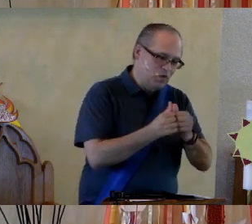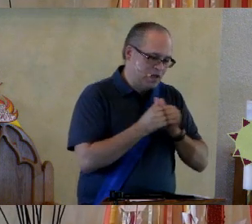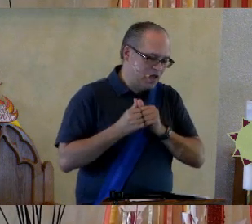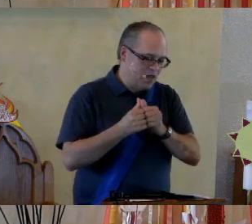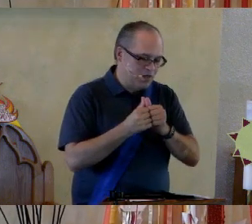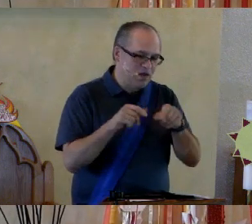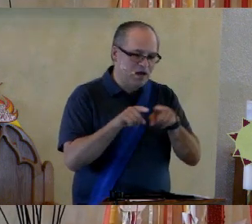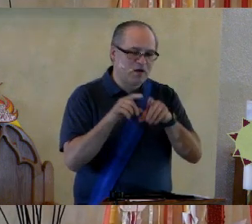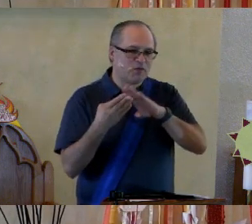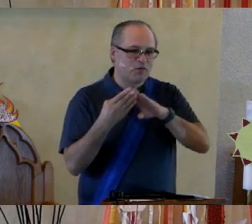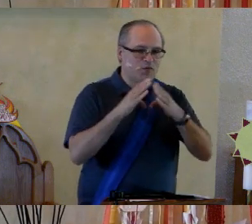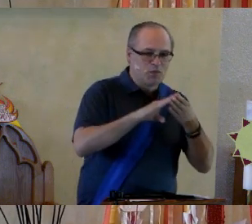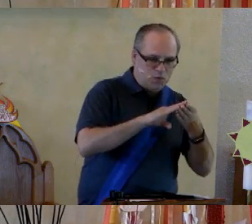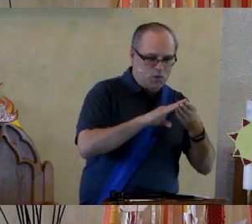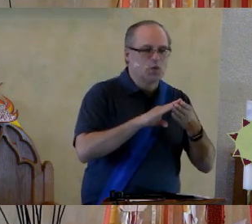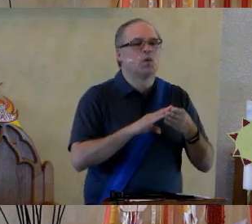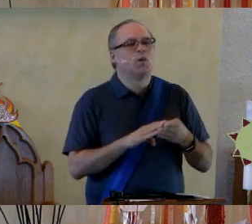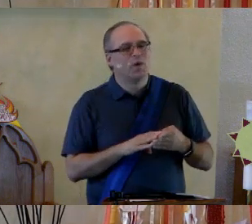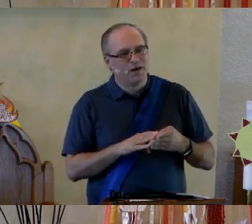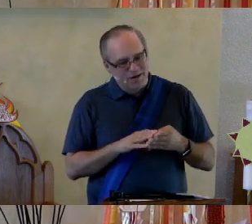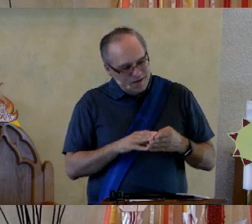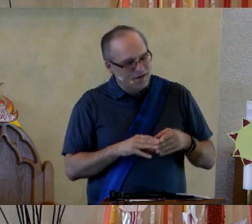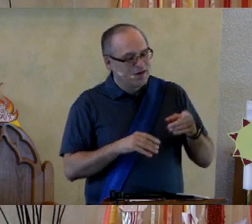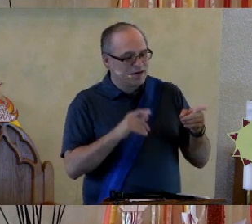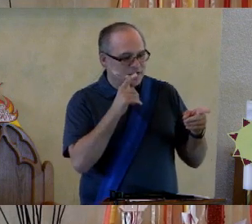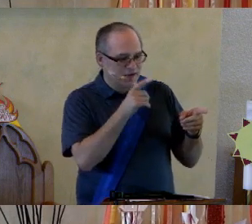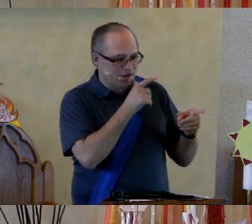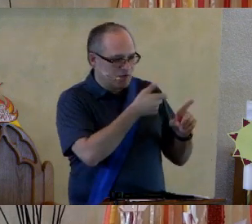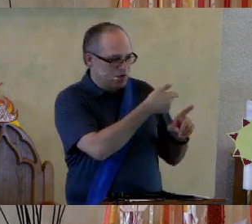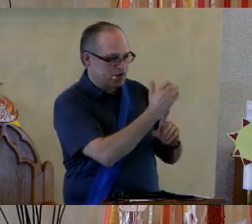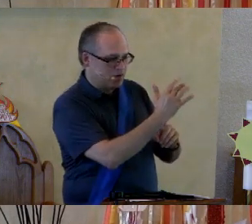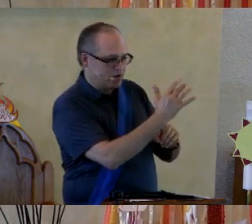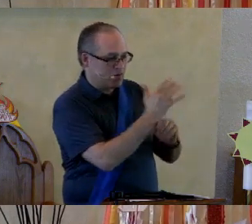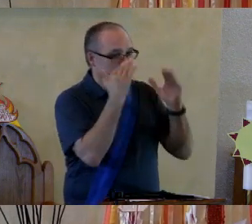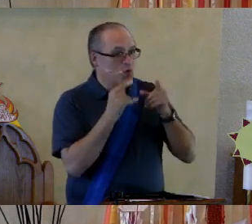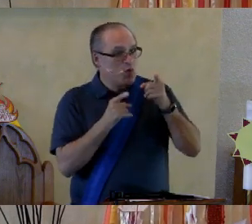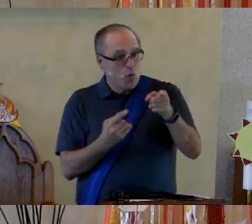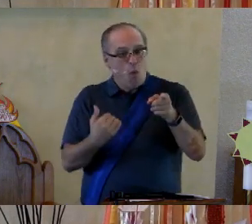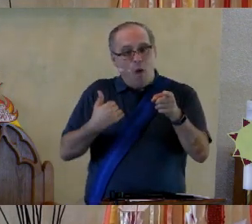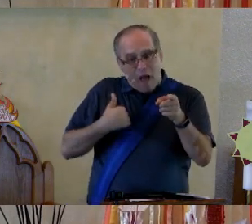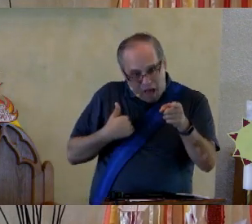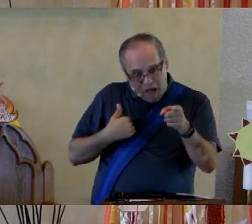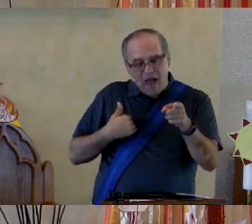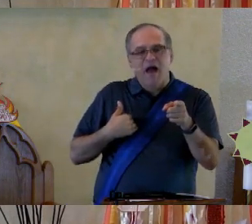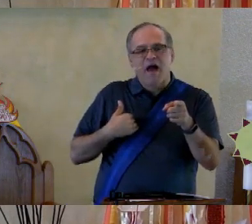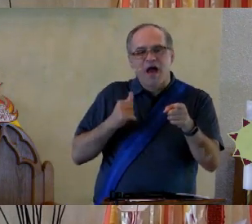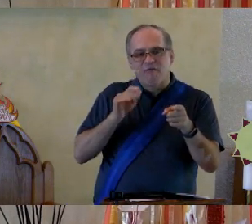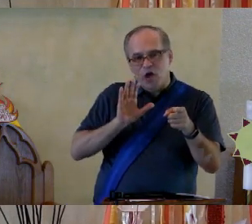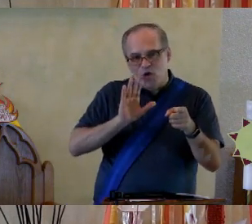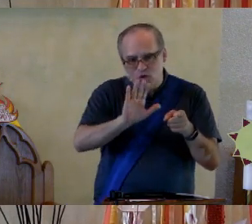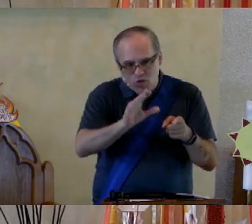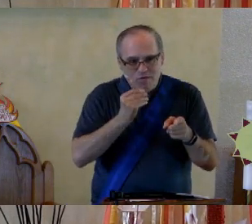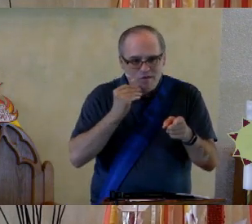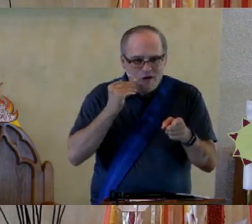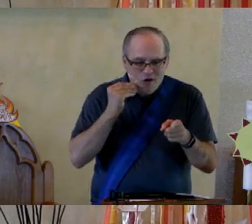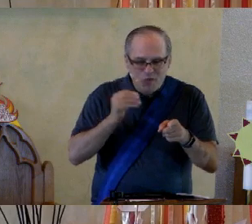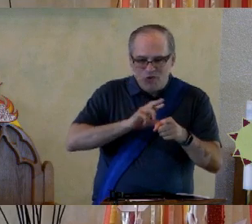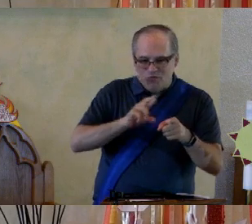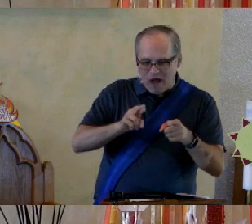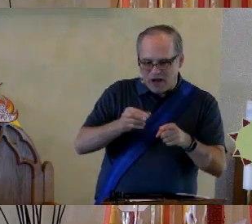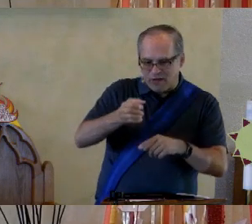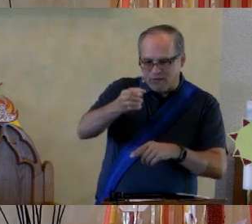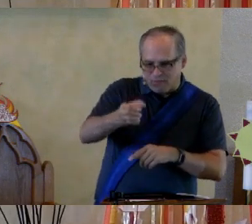and so Reverend Leo is going to light our Christ candle. We hope you have a candle on your altar space by your communion